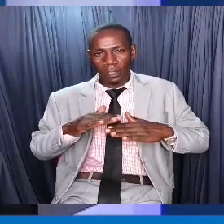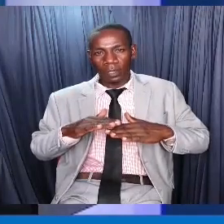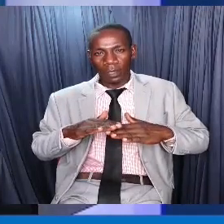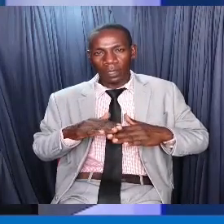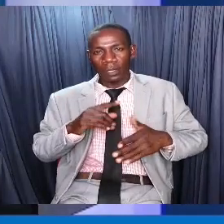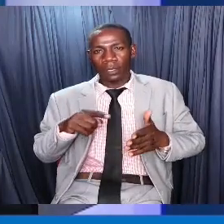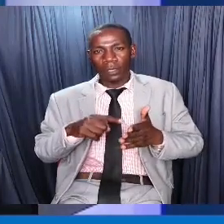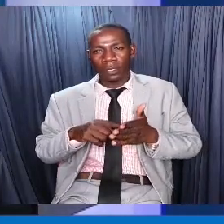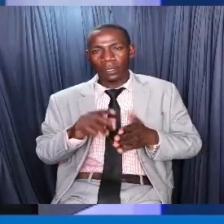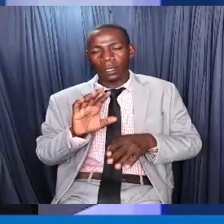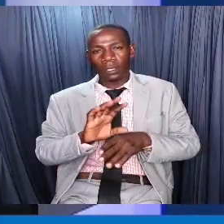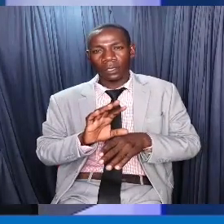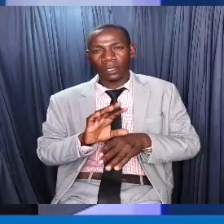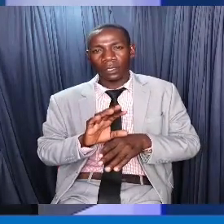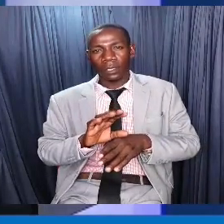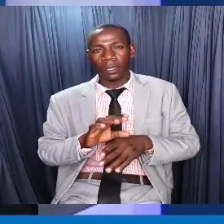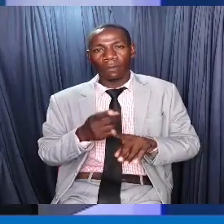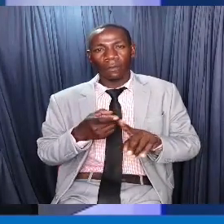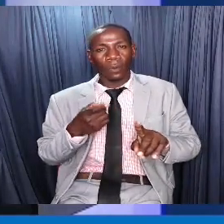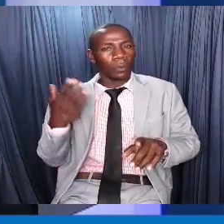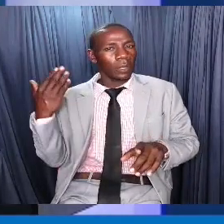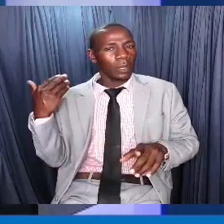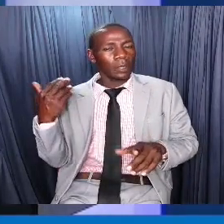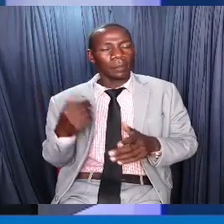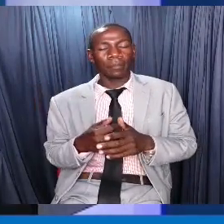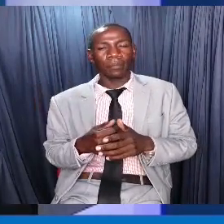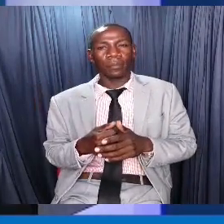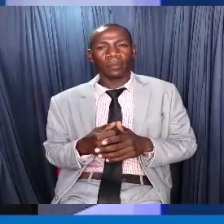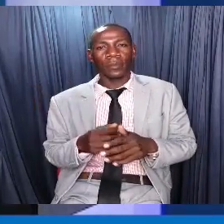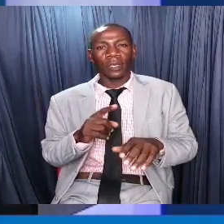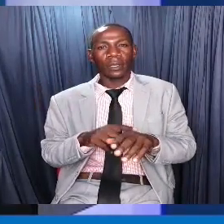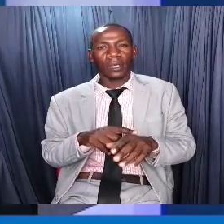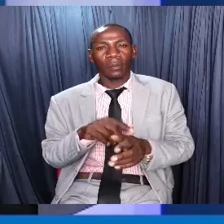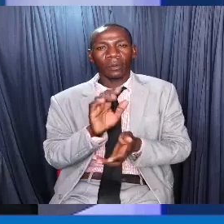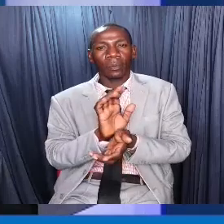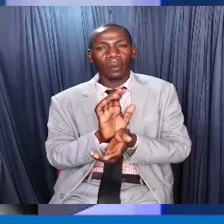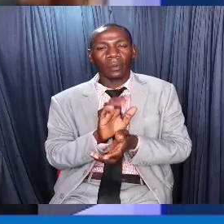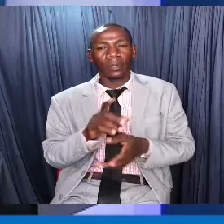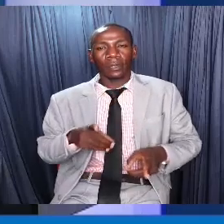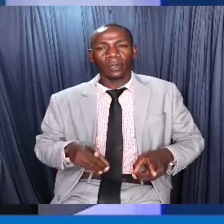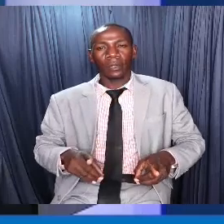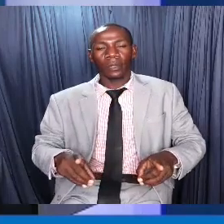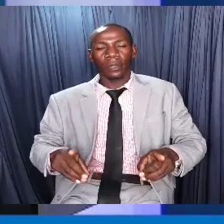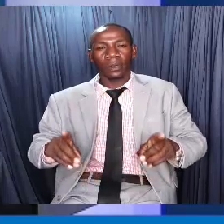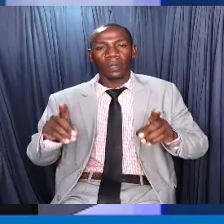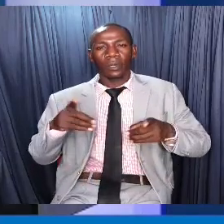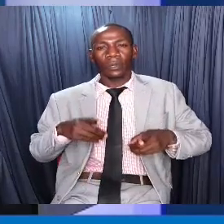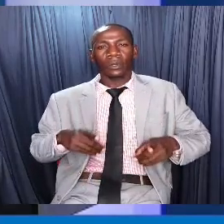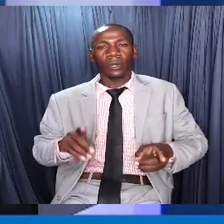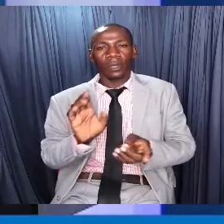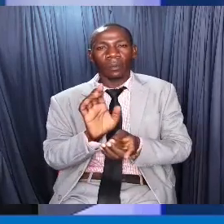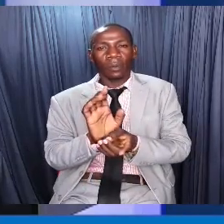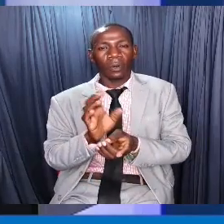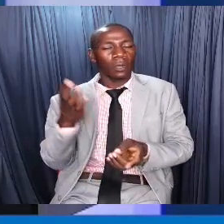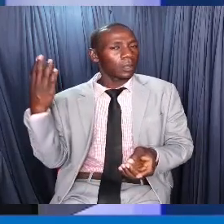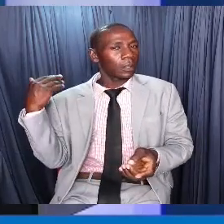This church, from the beginning, Even during the time of Paul, there's a